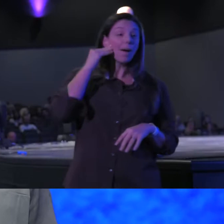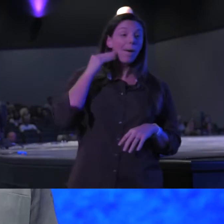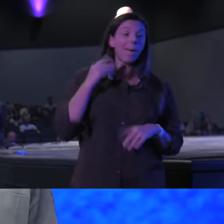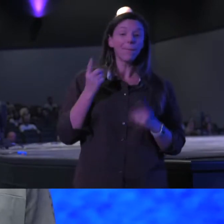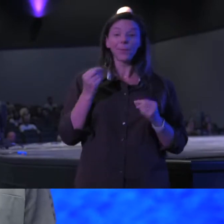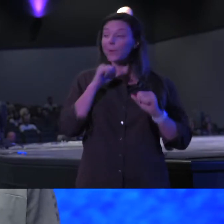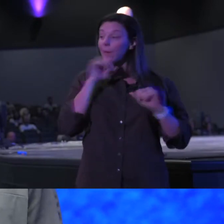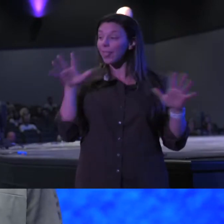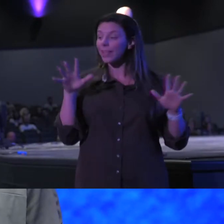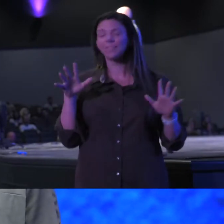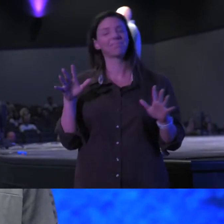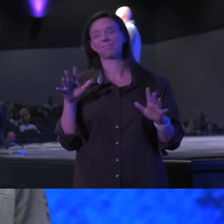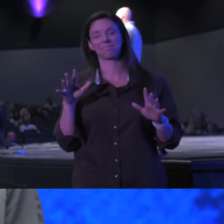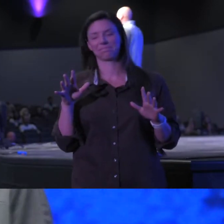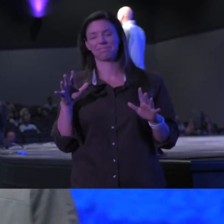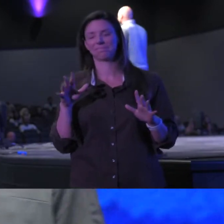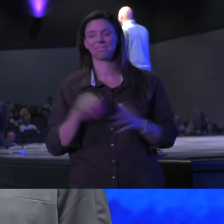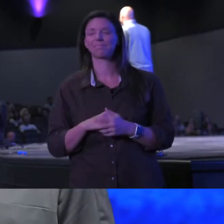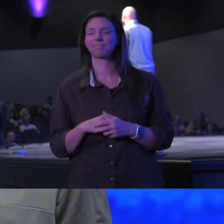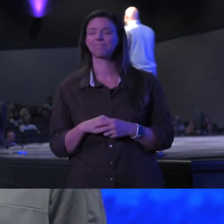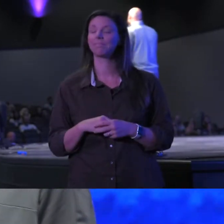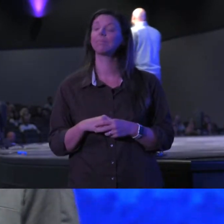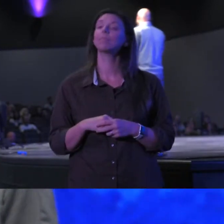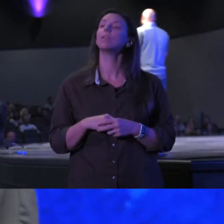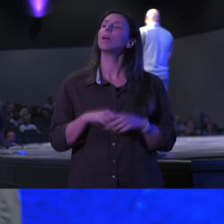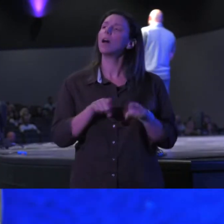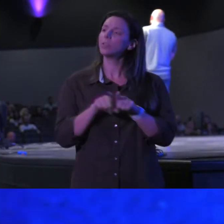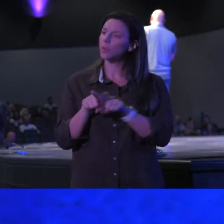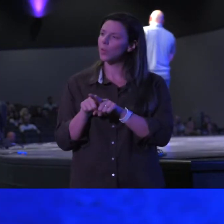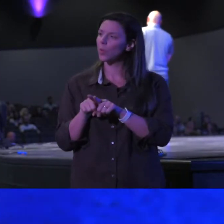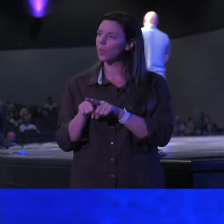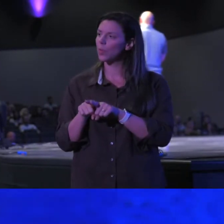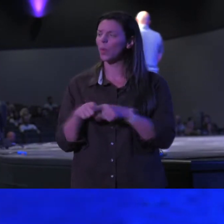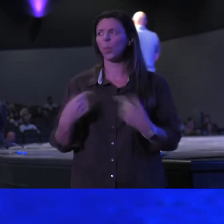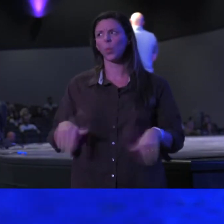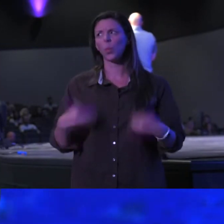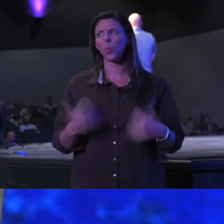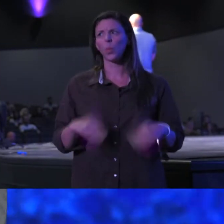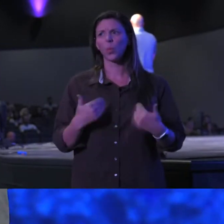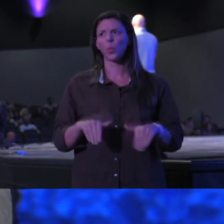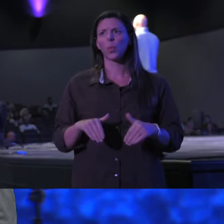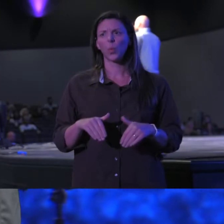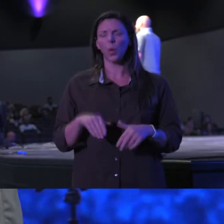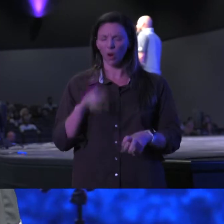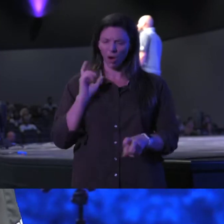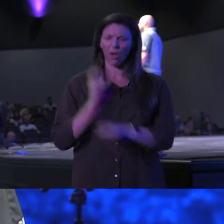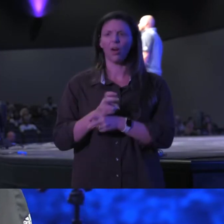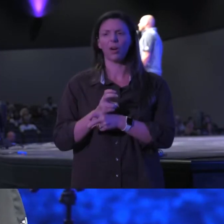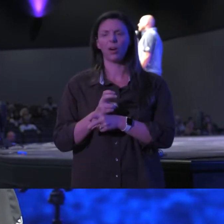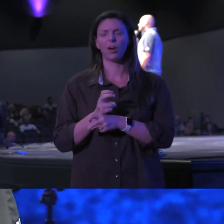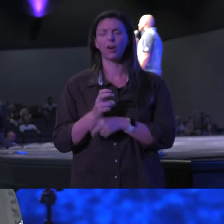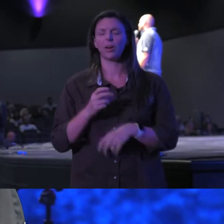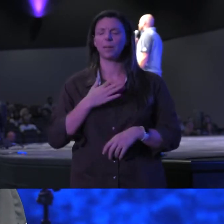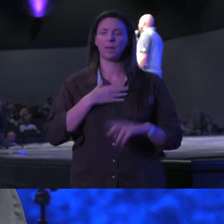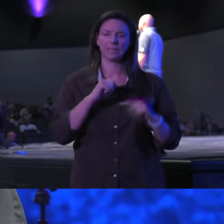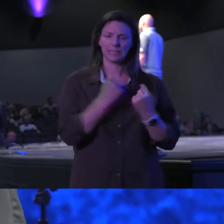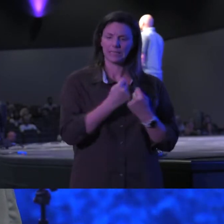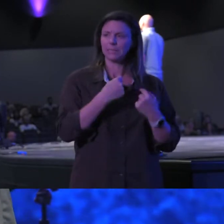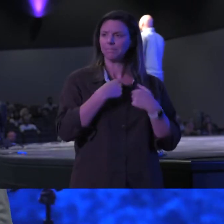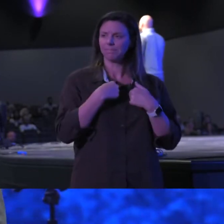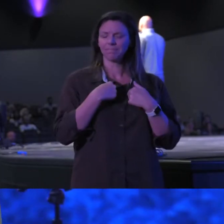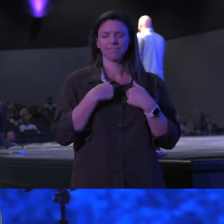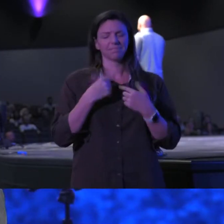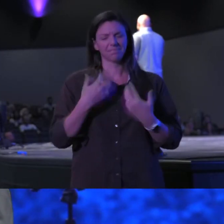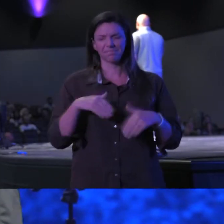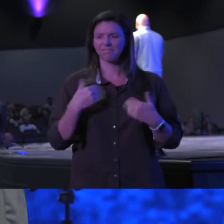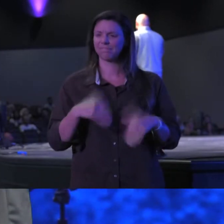community or around the world. But I am also here to tell you that it has been really, really hard. My team and I, we have really